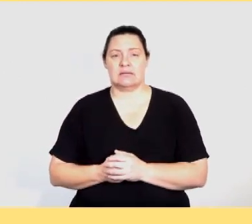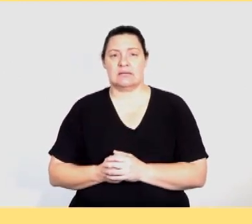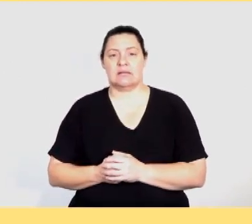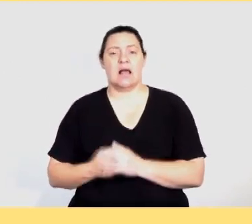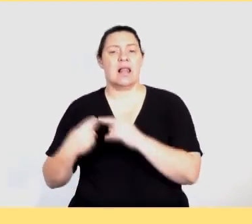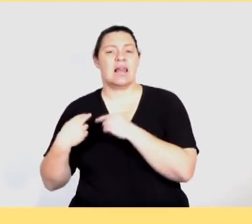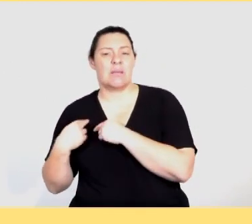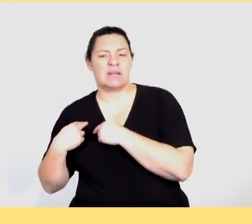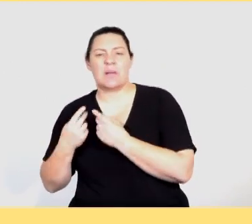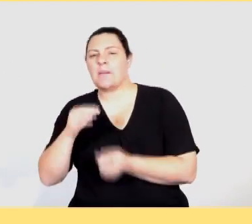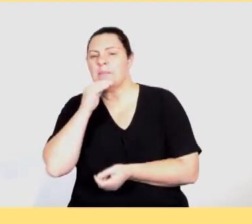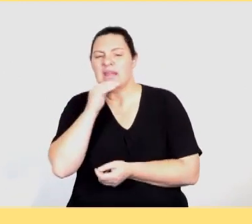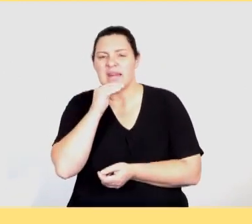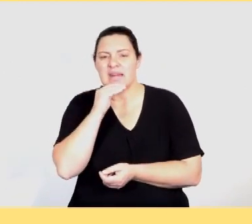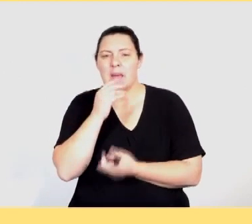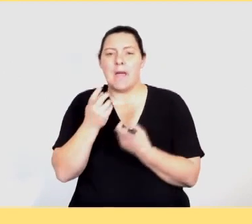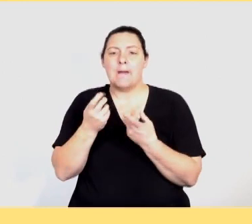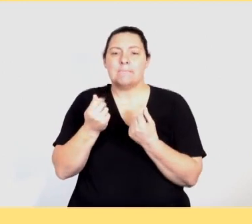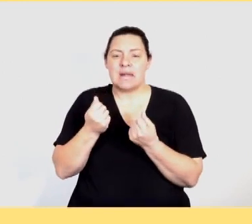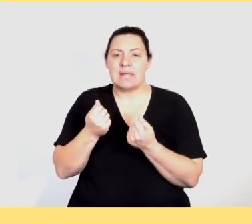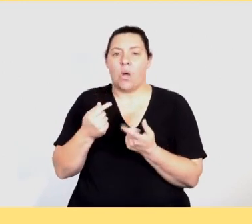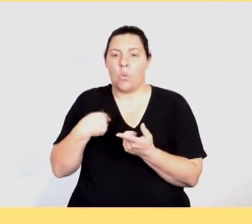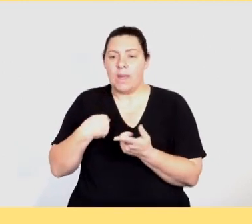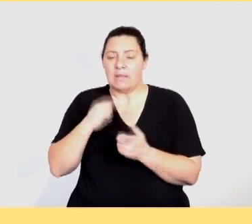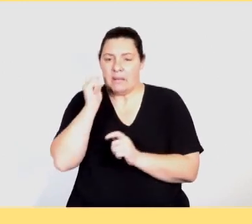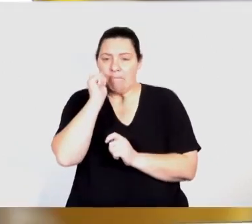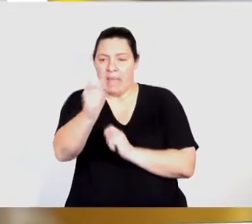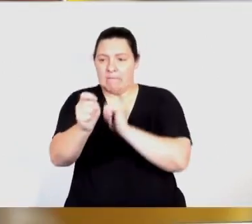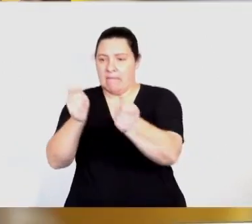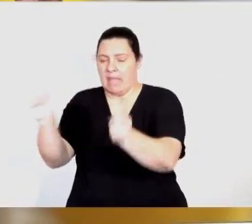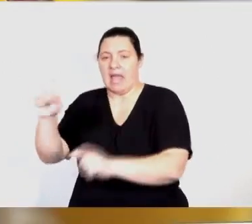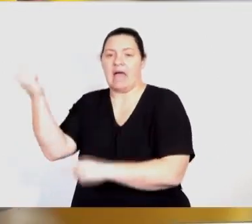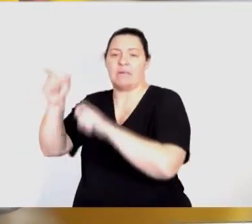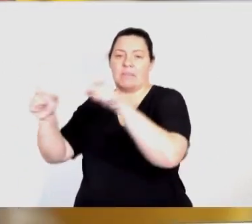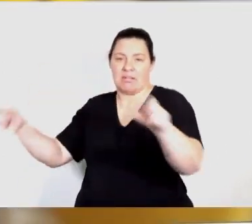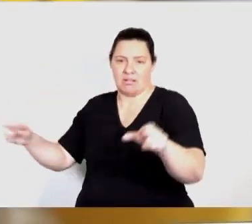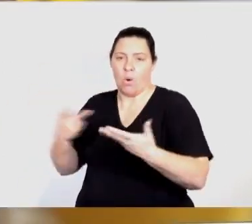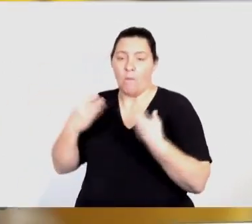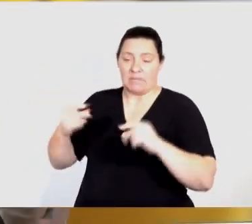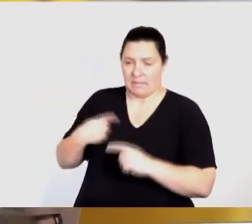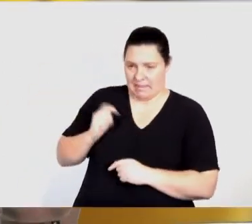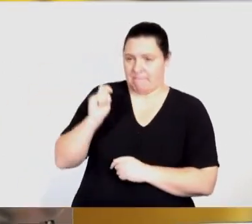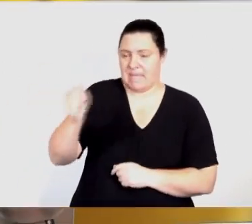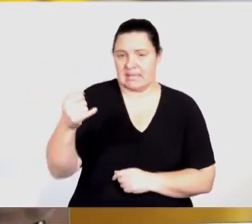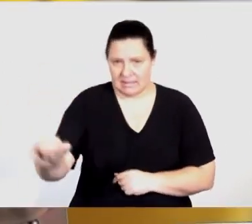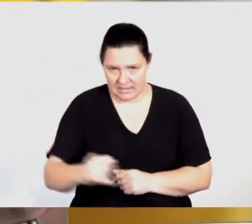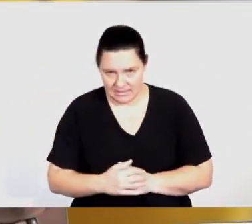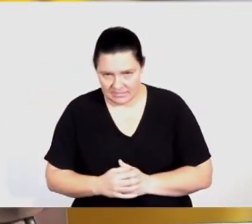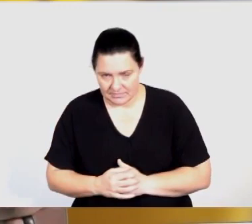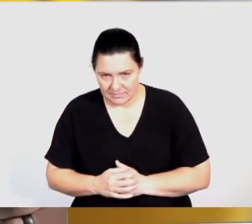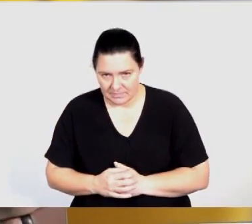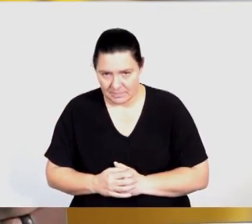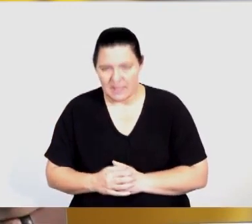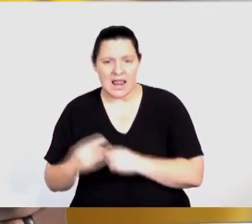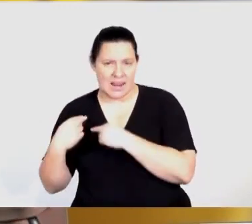liabilities. Liabilities simply means the monies that we are owing to other people or other businesses. We credit